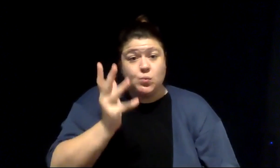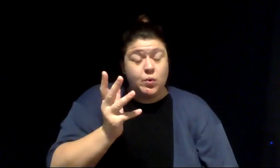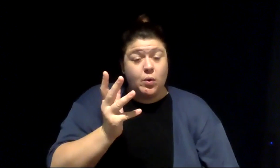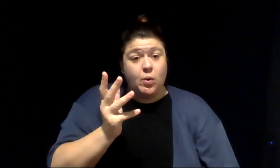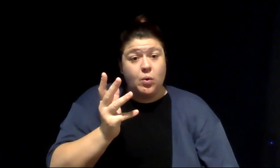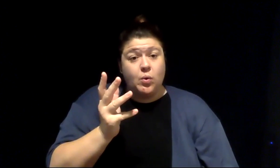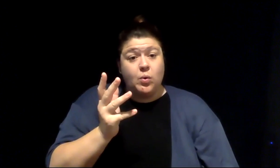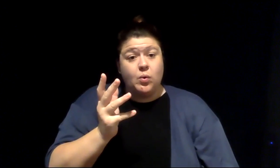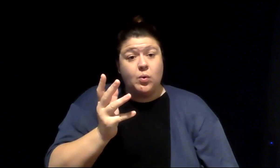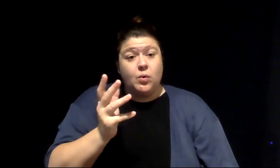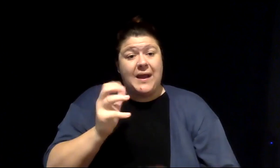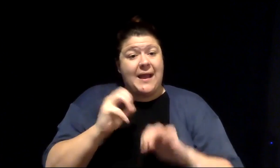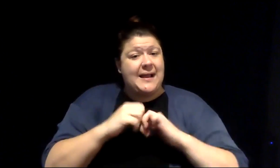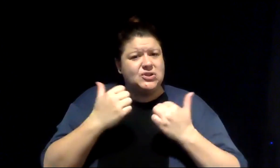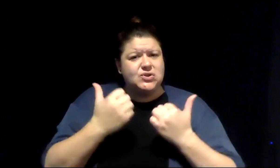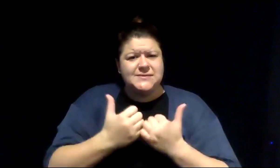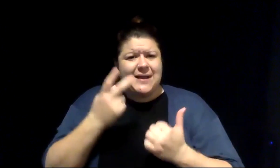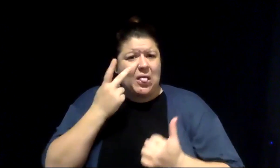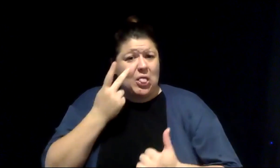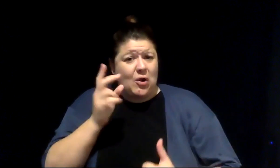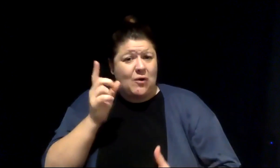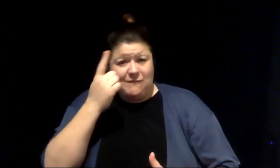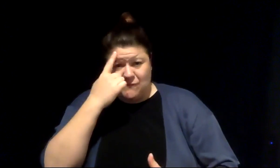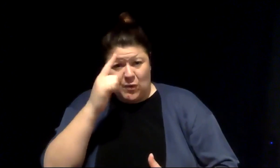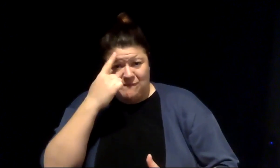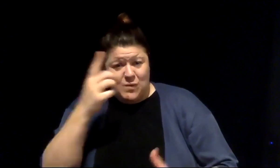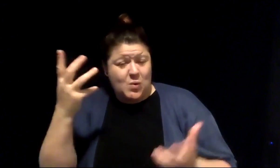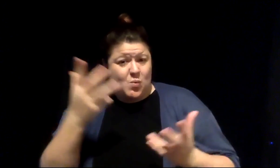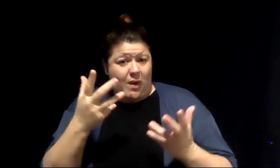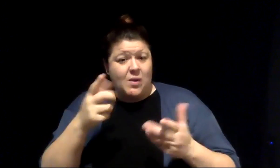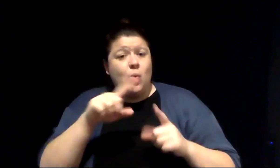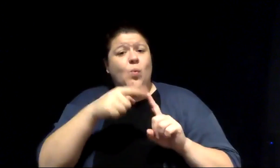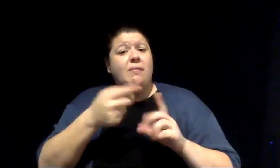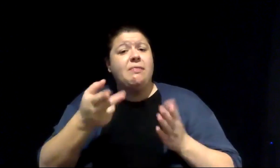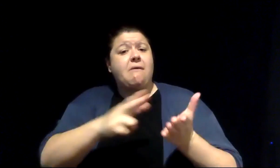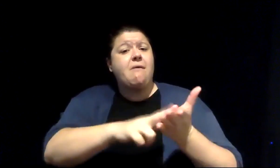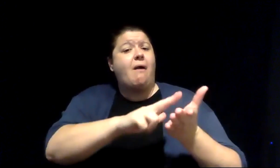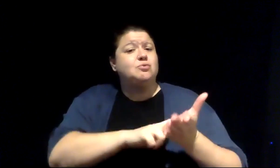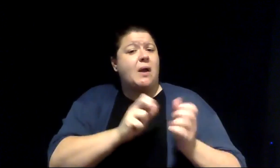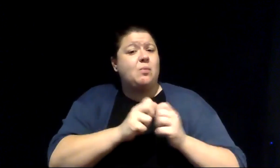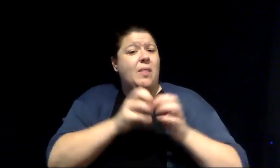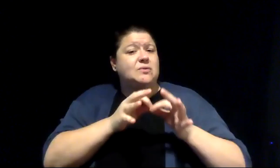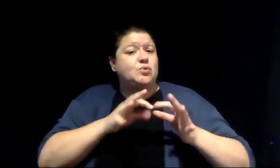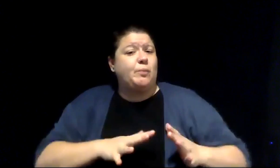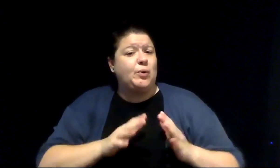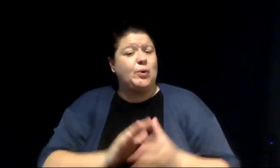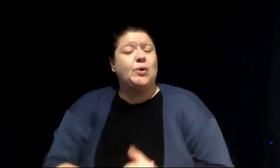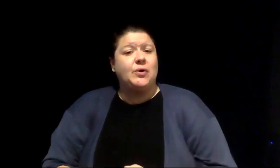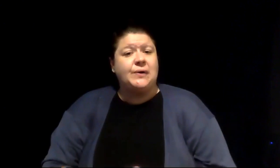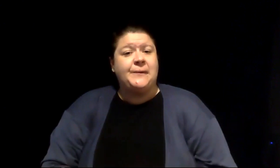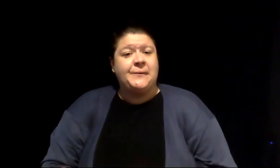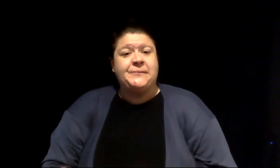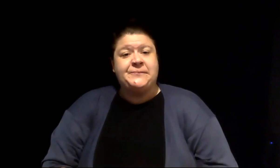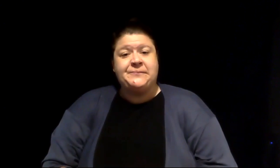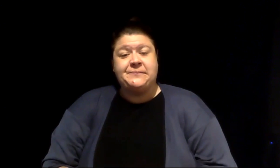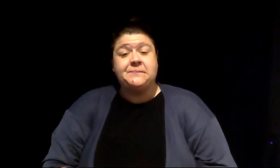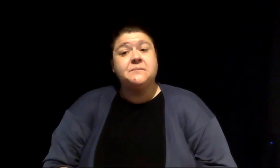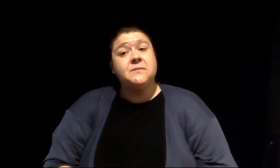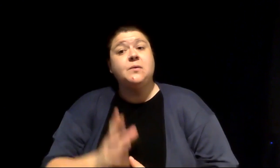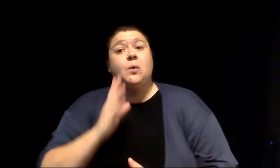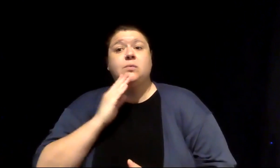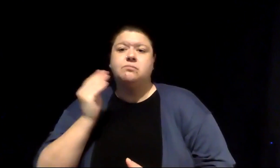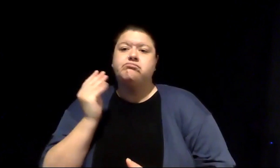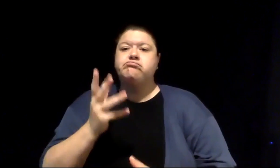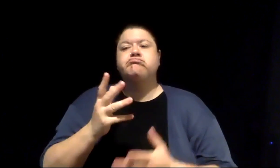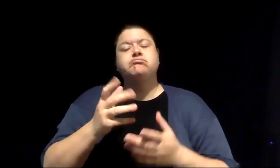is that an agency looks for when they are contracting an interpreter. Okay, so they'll tell you a little bit